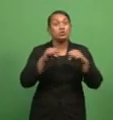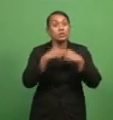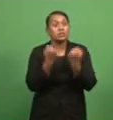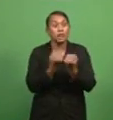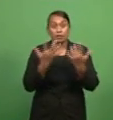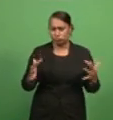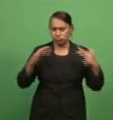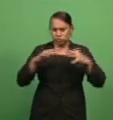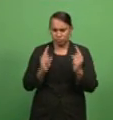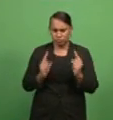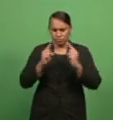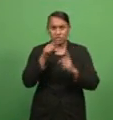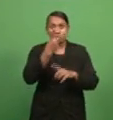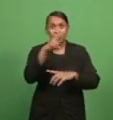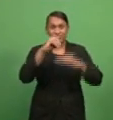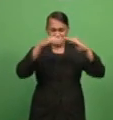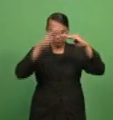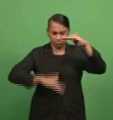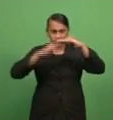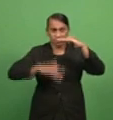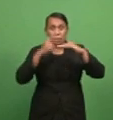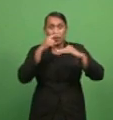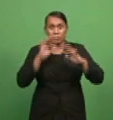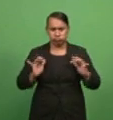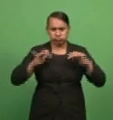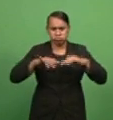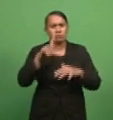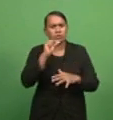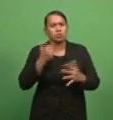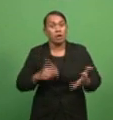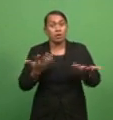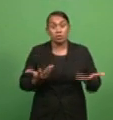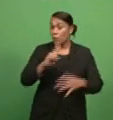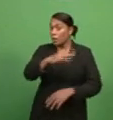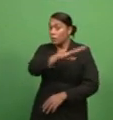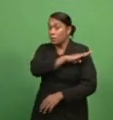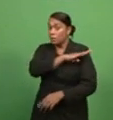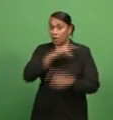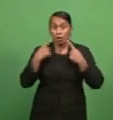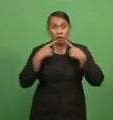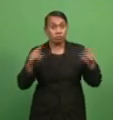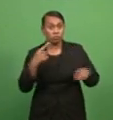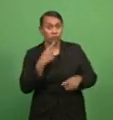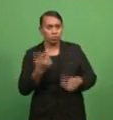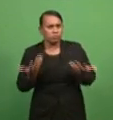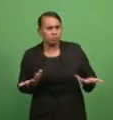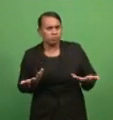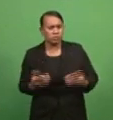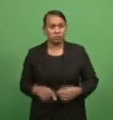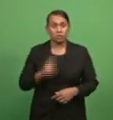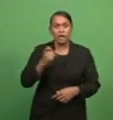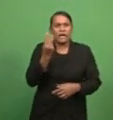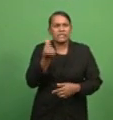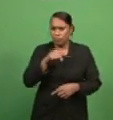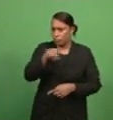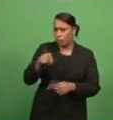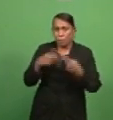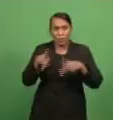20 people or fewer will be allowed. However, the Prime Minister stressed that some facilities will remain